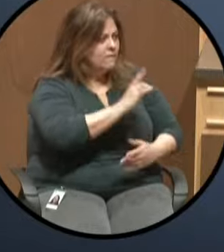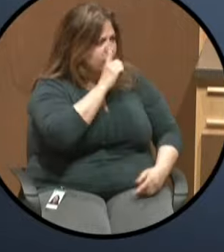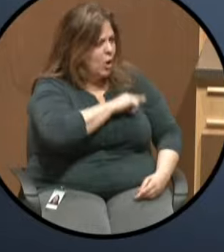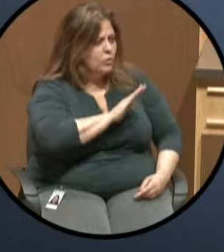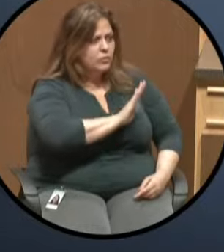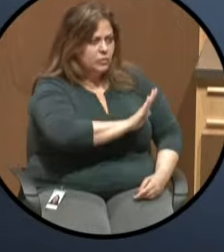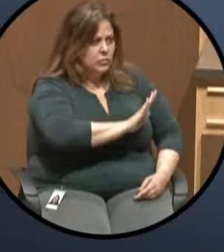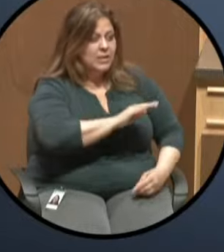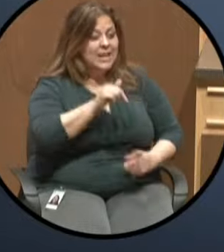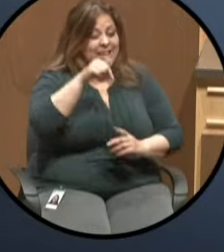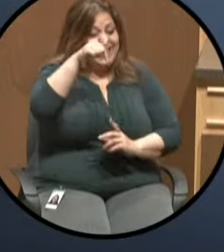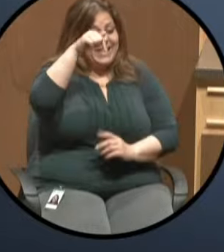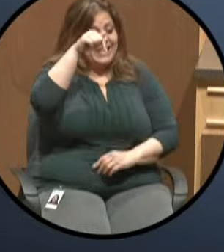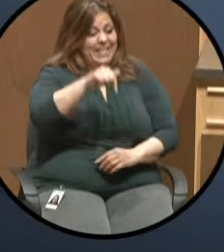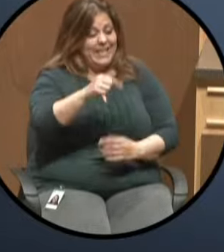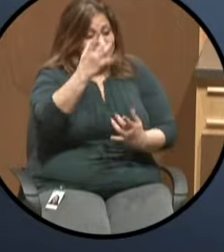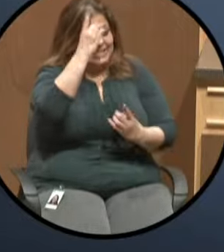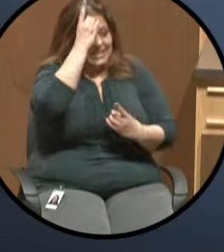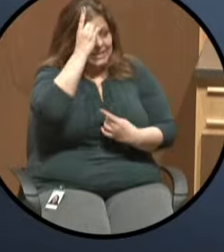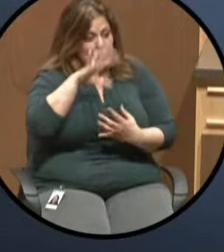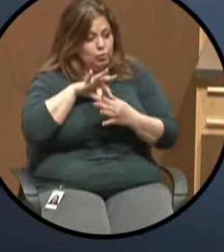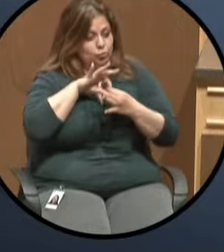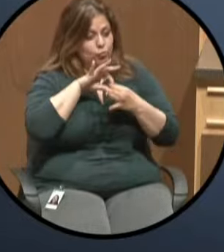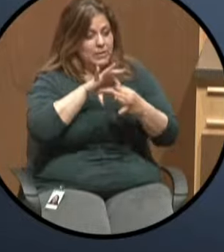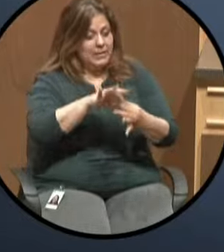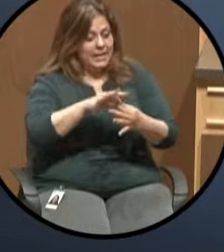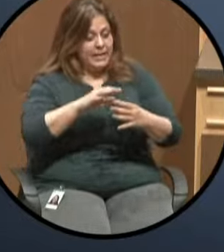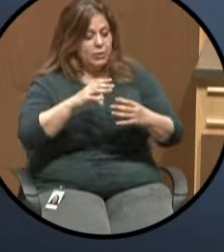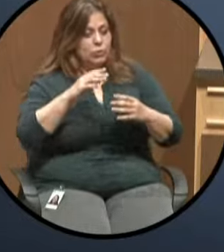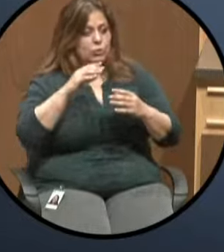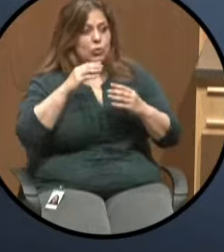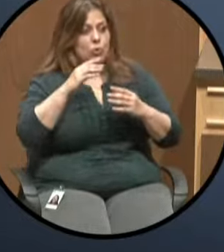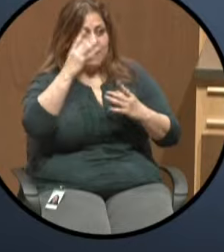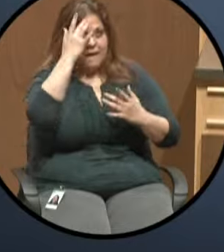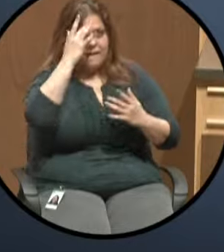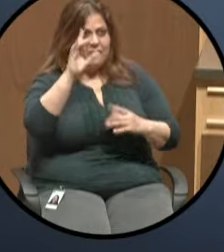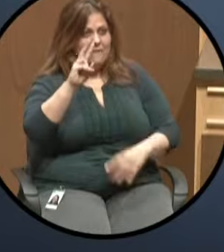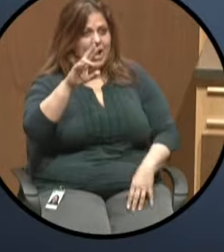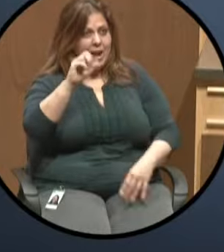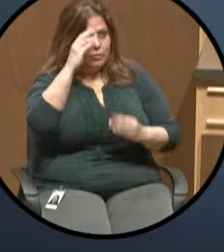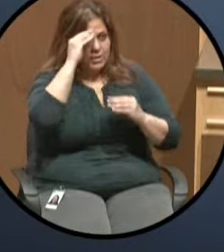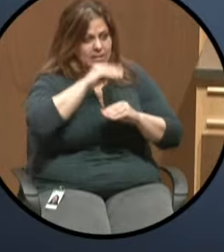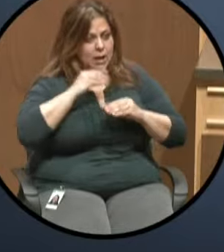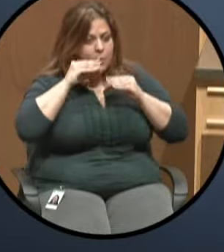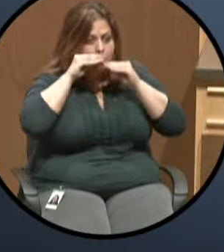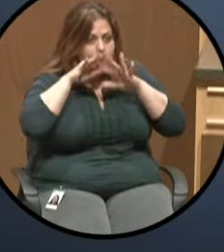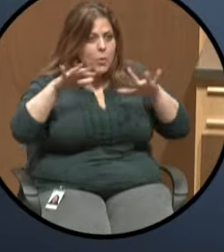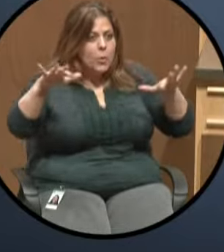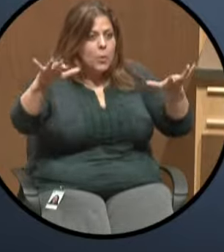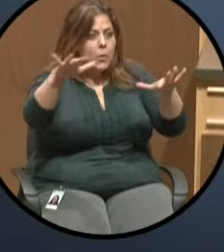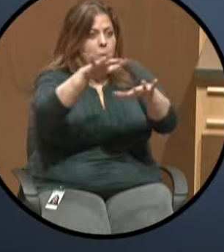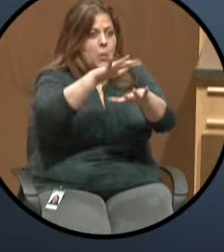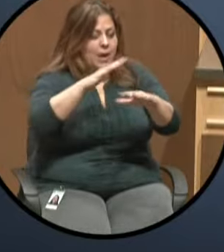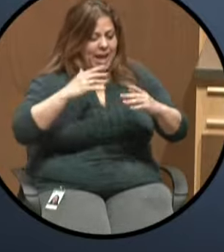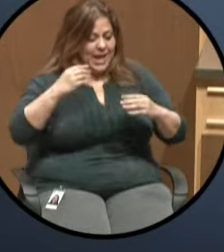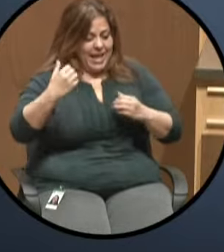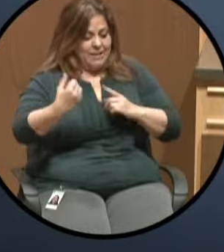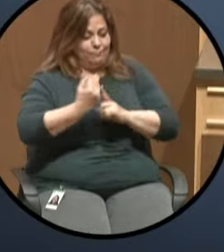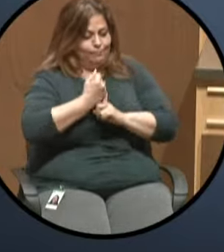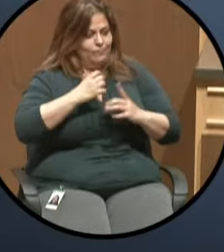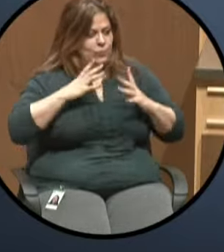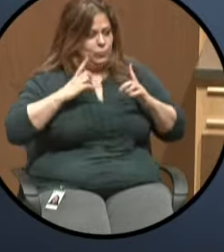is a disease that's caused by respiratory viruses that circulate in the air, and using a mask that filters out the breathable air to weed